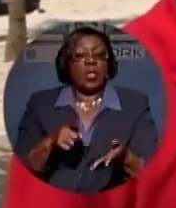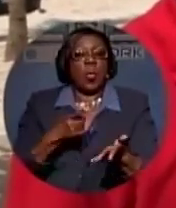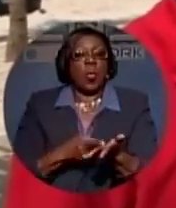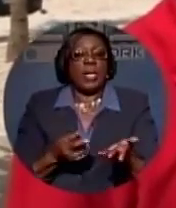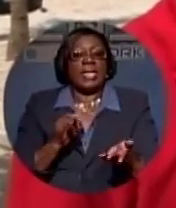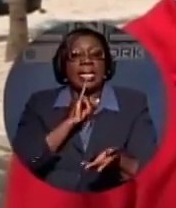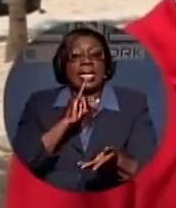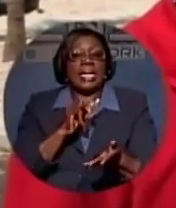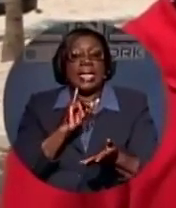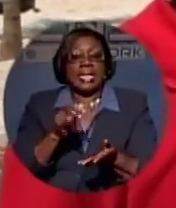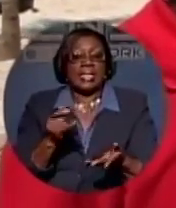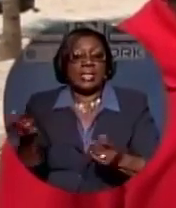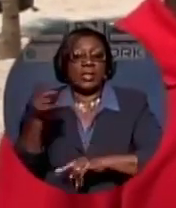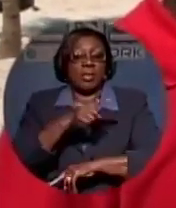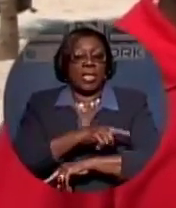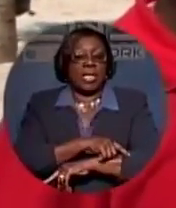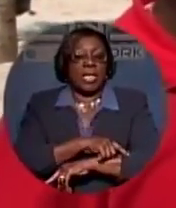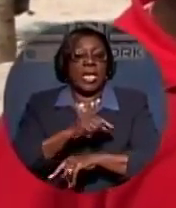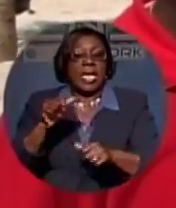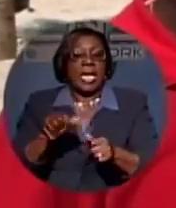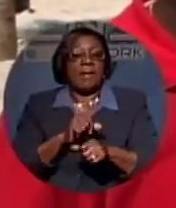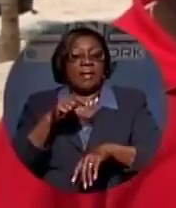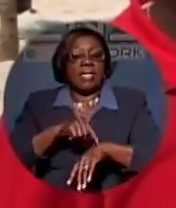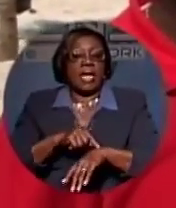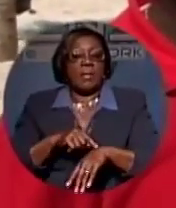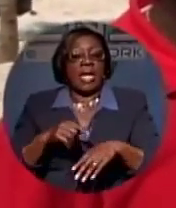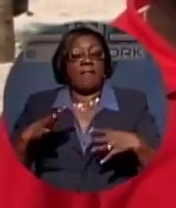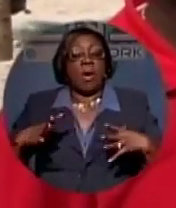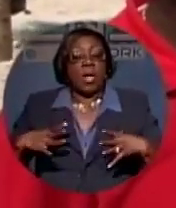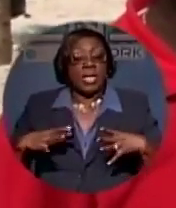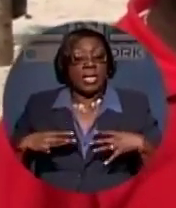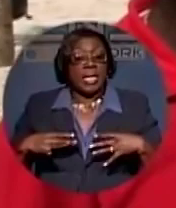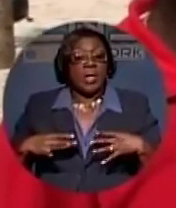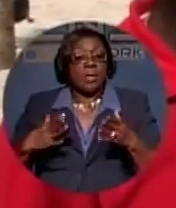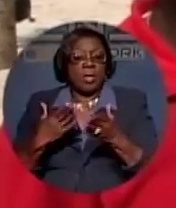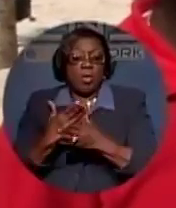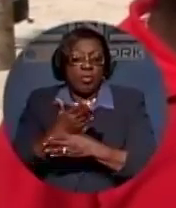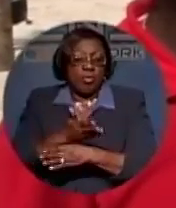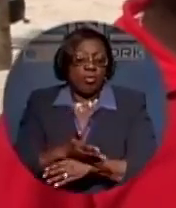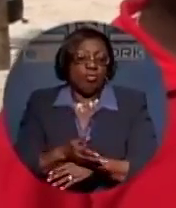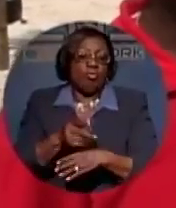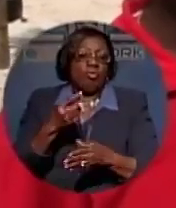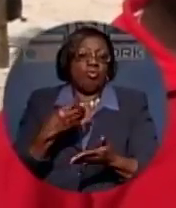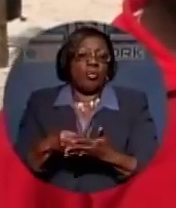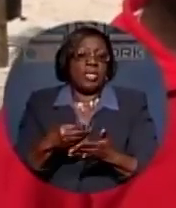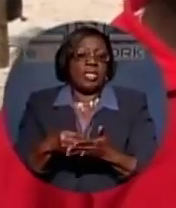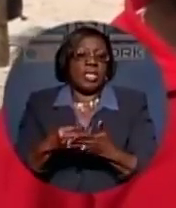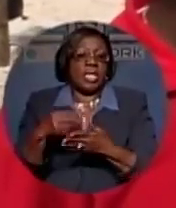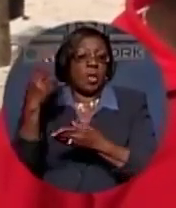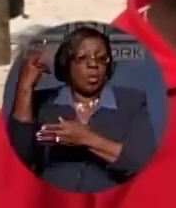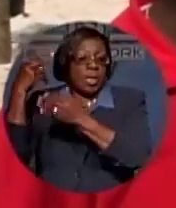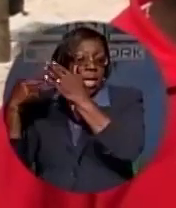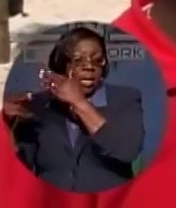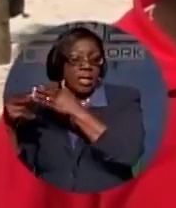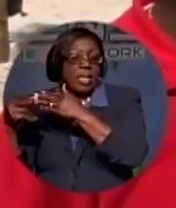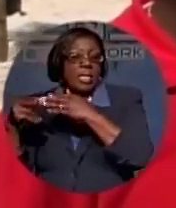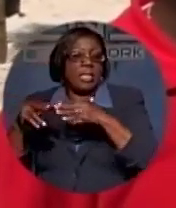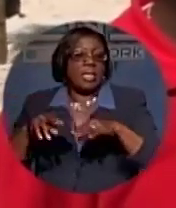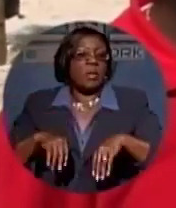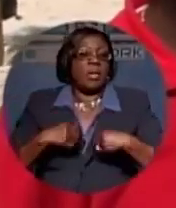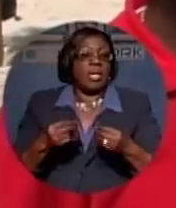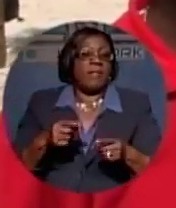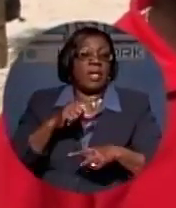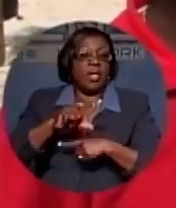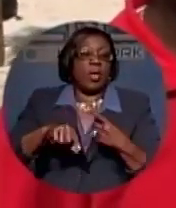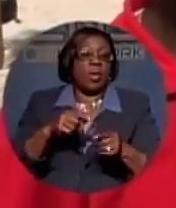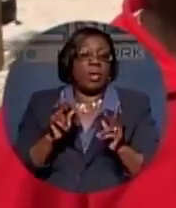every time we had a holiday, we'd have to access it through Treasure Key Resort. They were giving the locals a